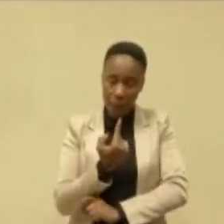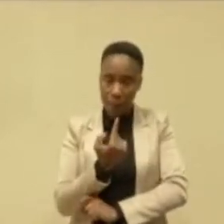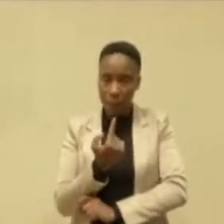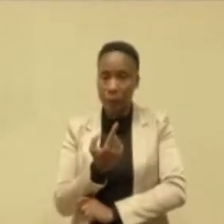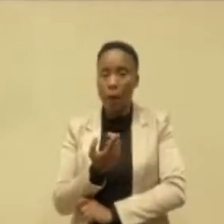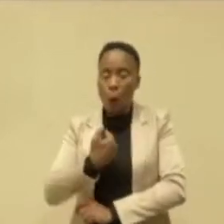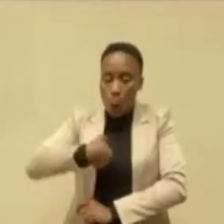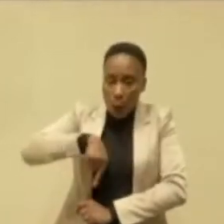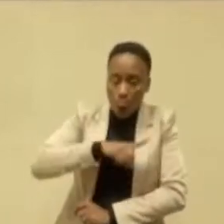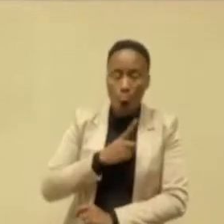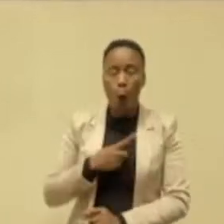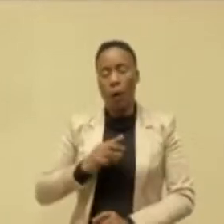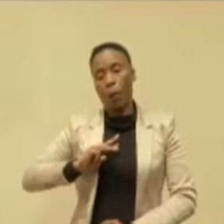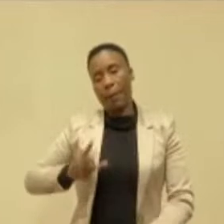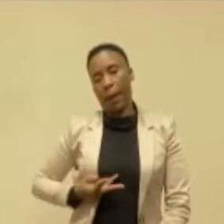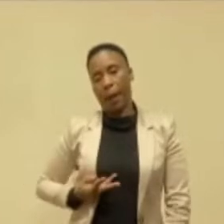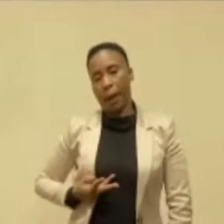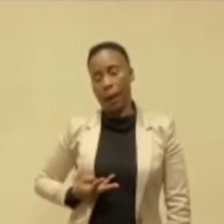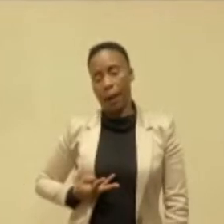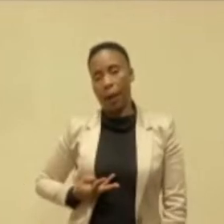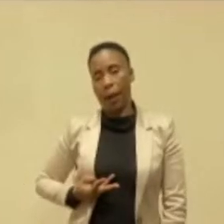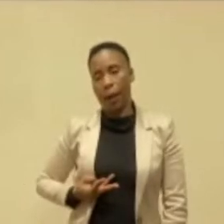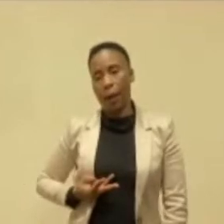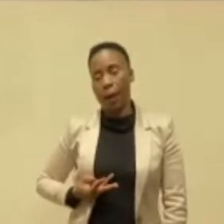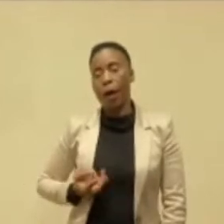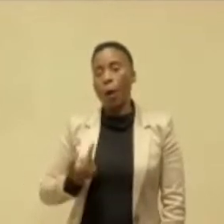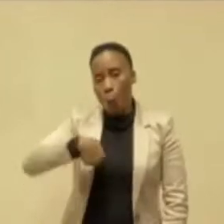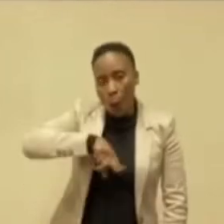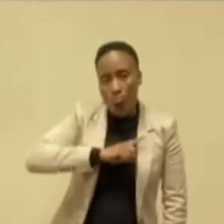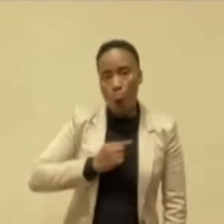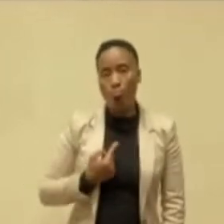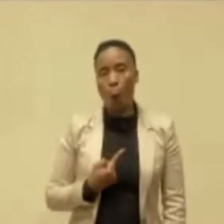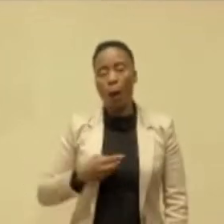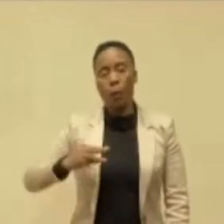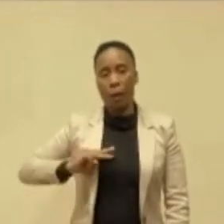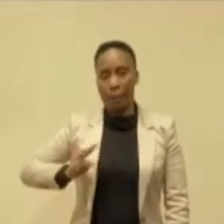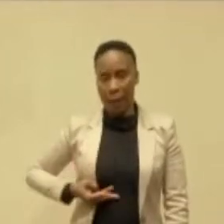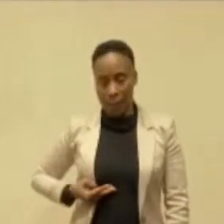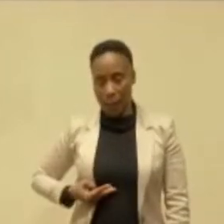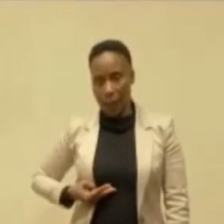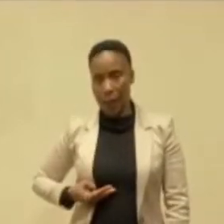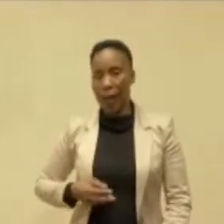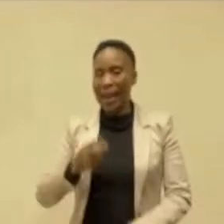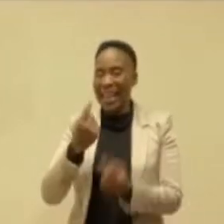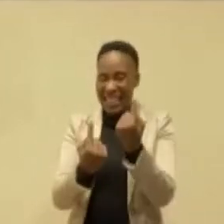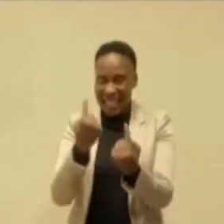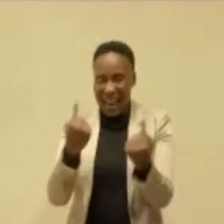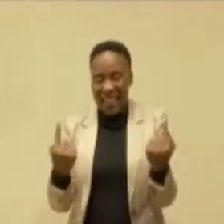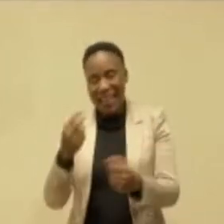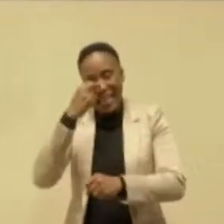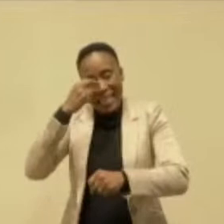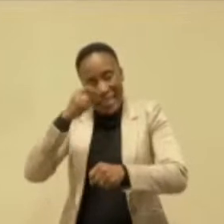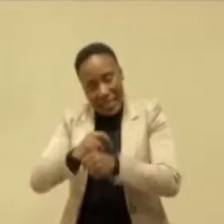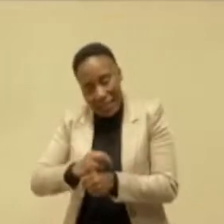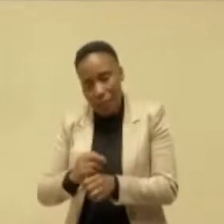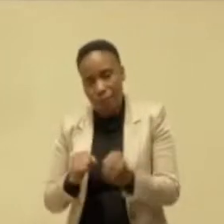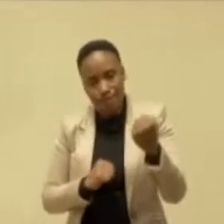we are all women we are all women we need each other